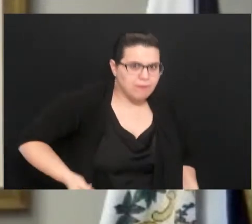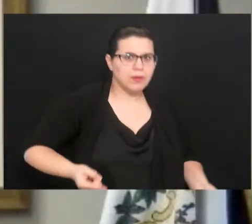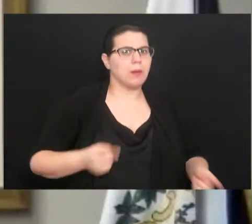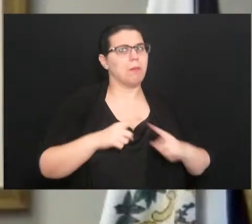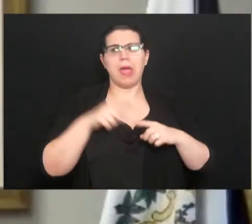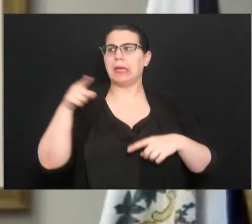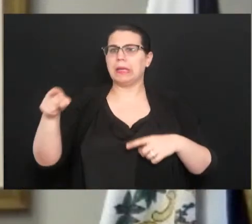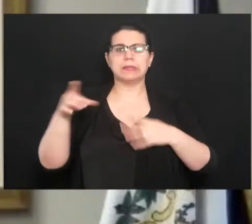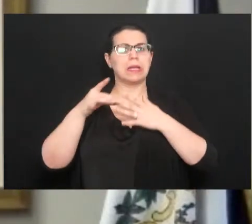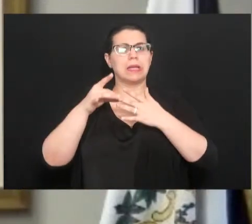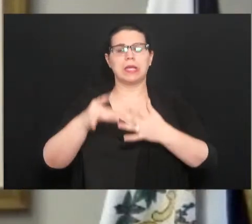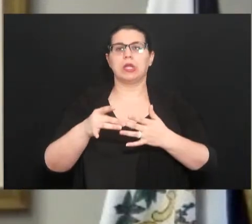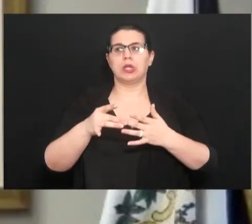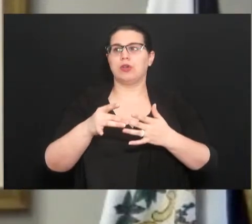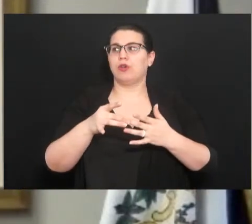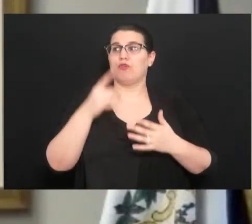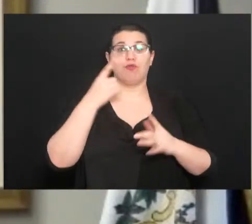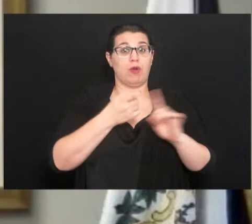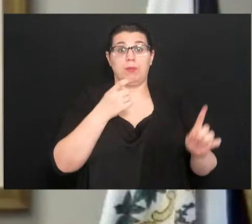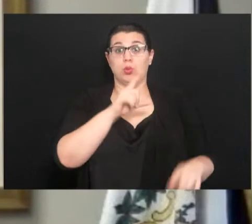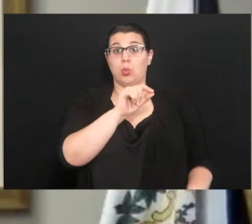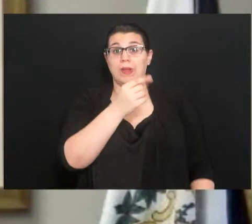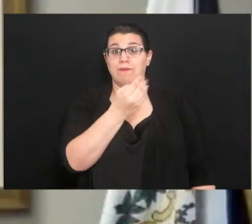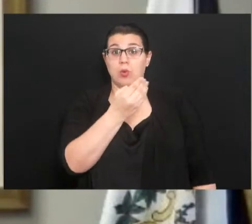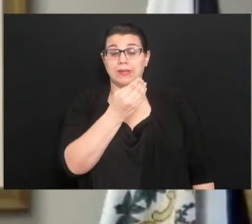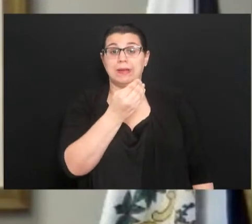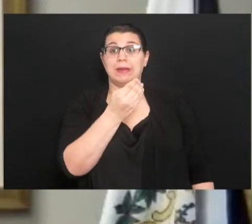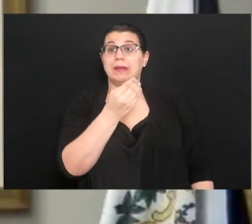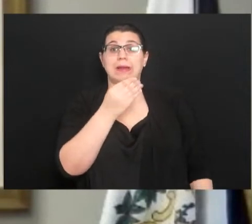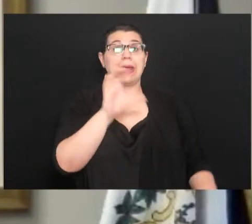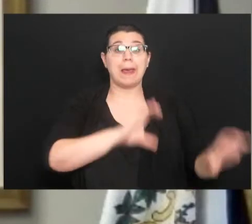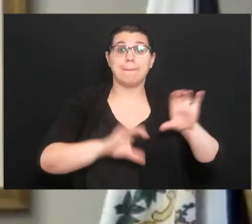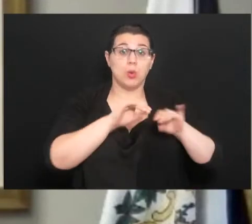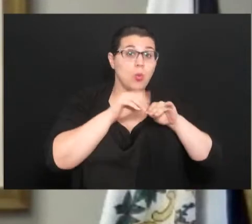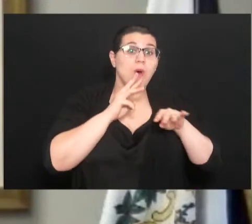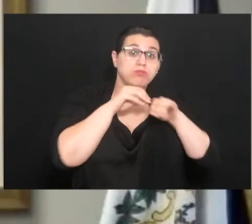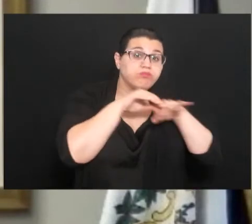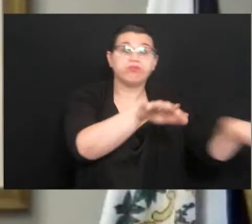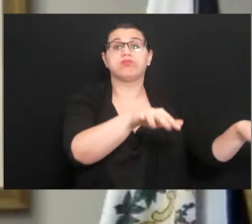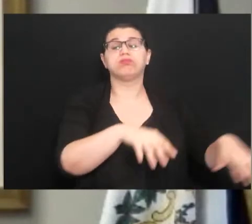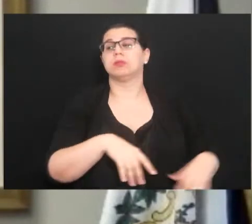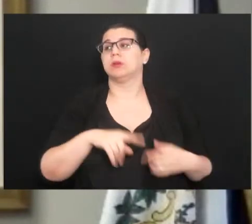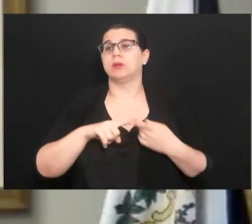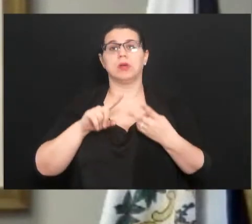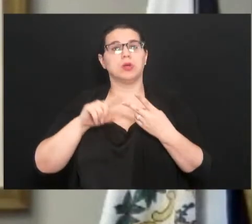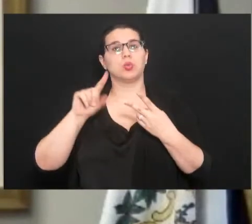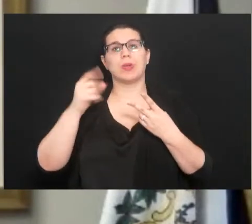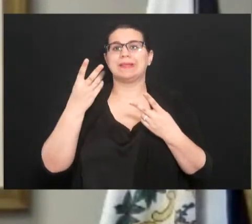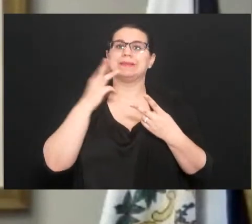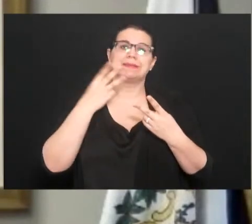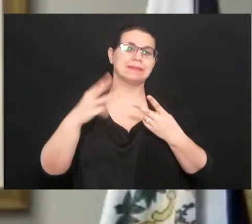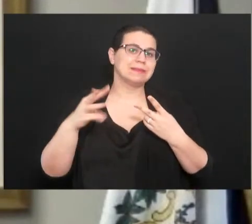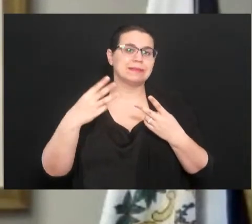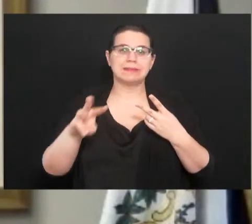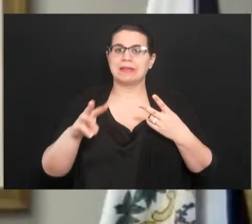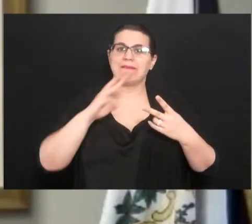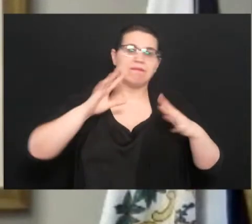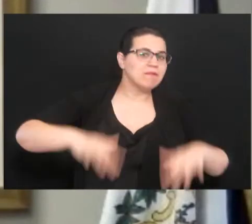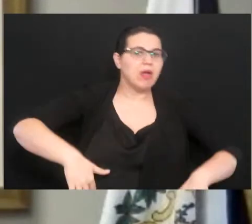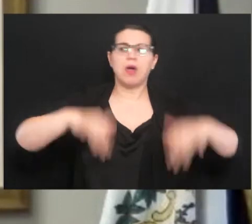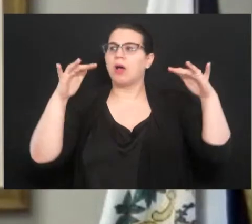the 2014 Elk River chemical spill, the 2016 flooding, and has been an integral part of